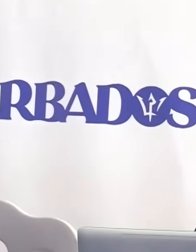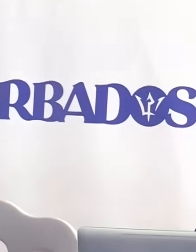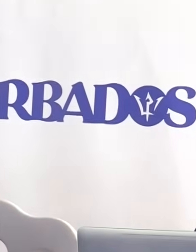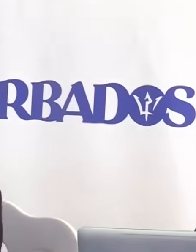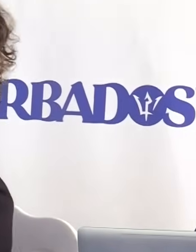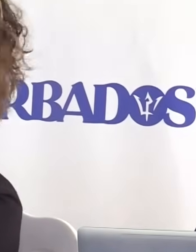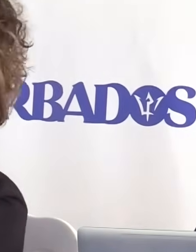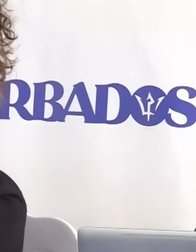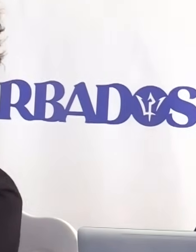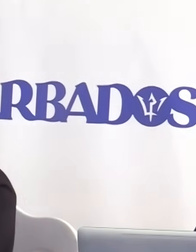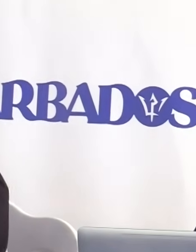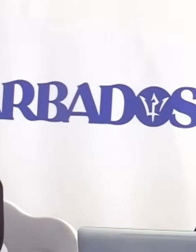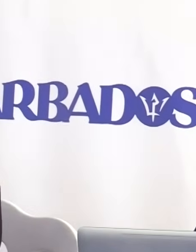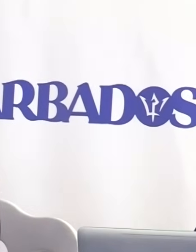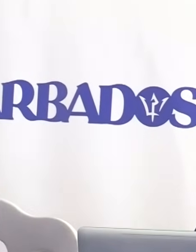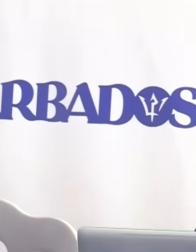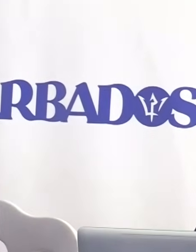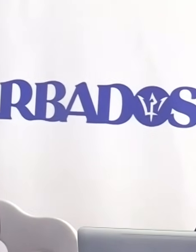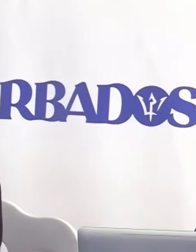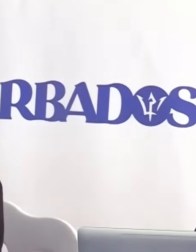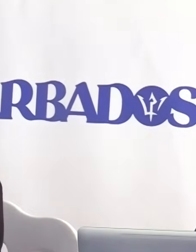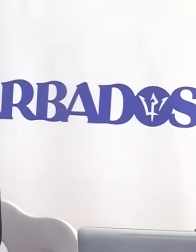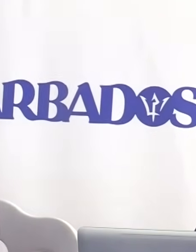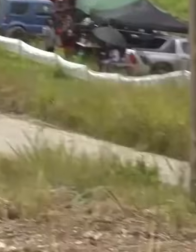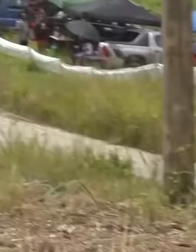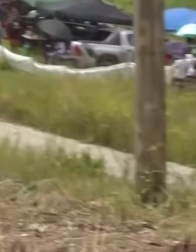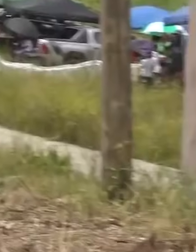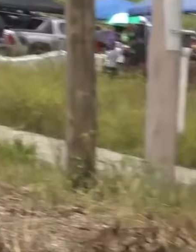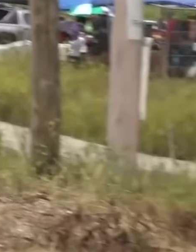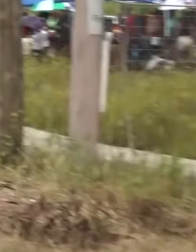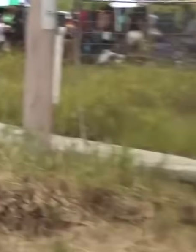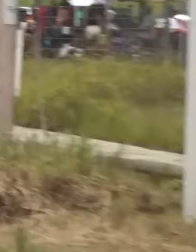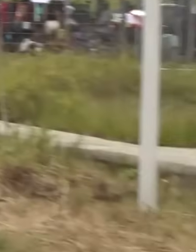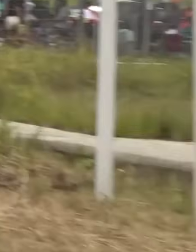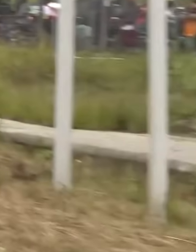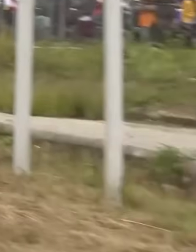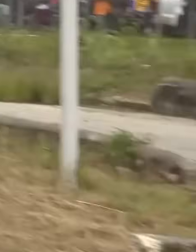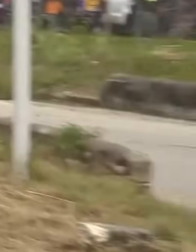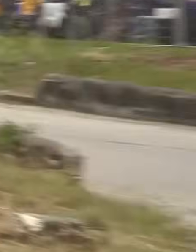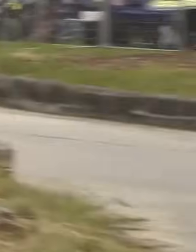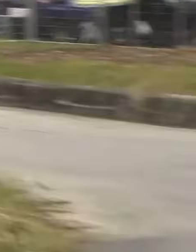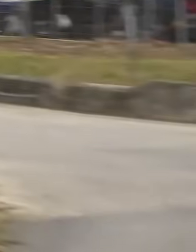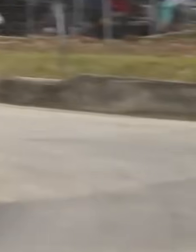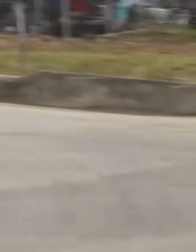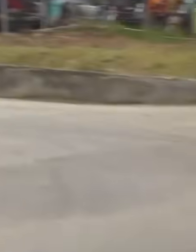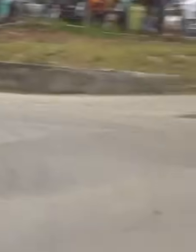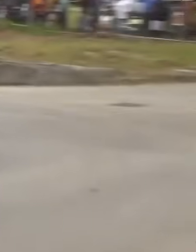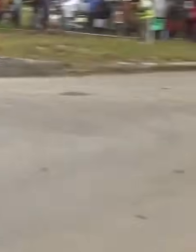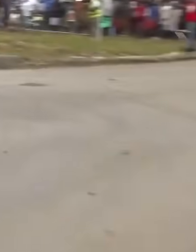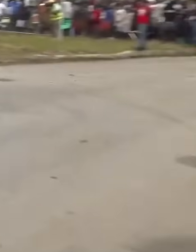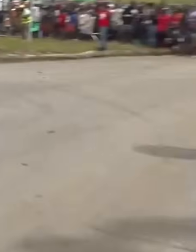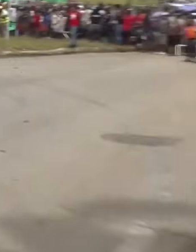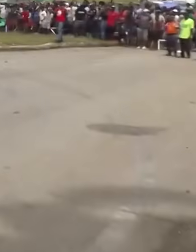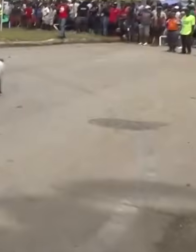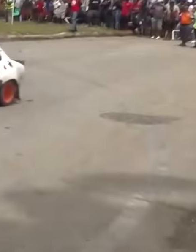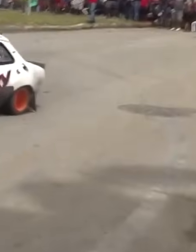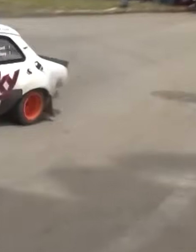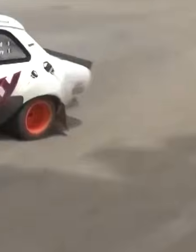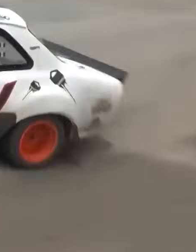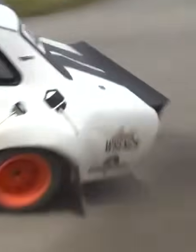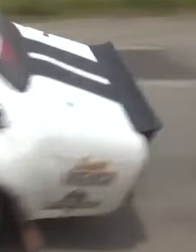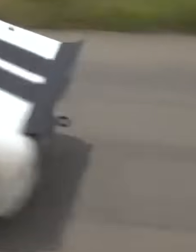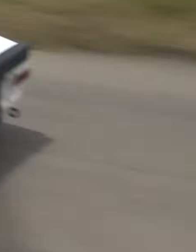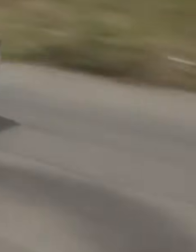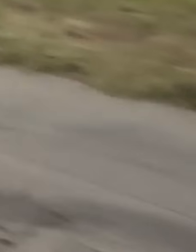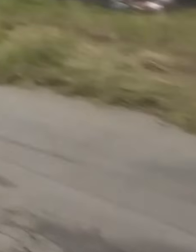communities all that come together to make this rally so special. This will be the 35th edition of Rally Barbados, and it is